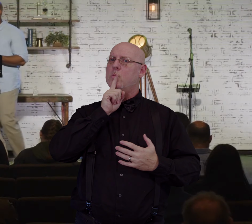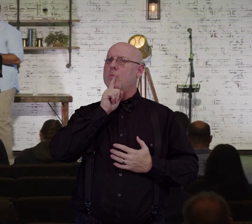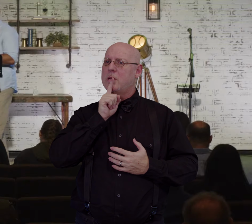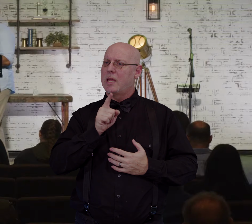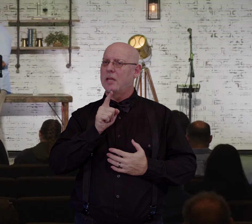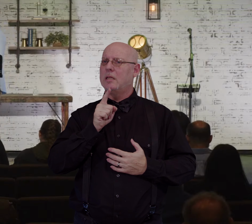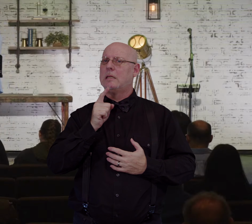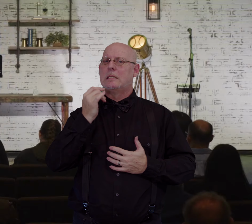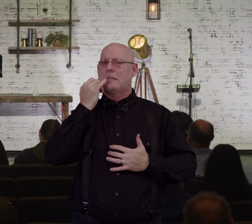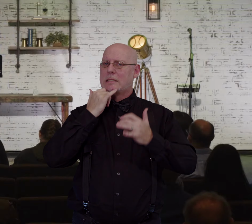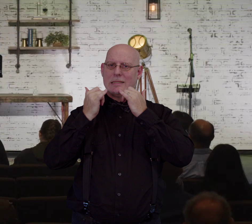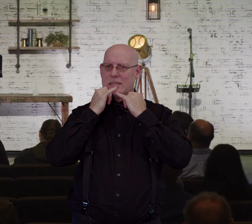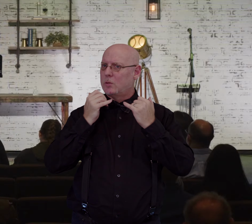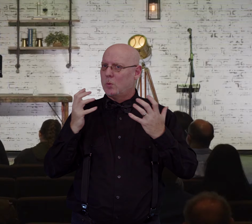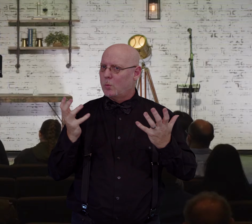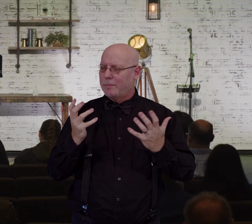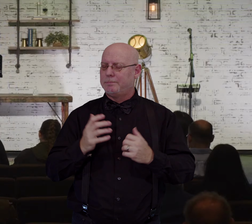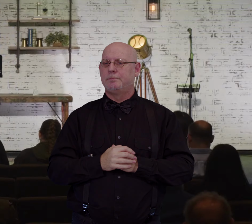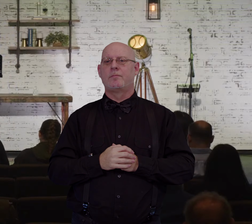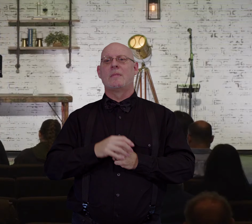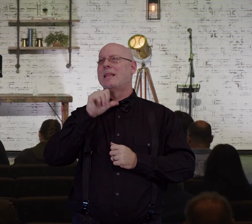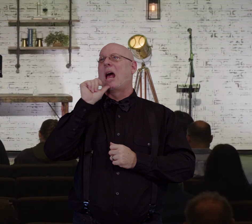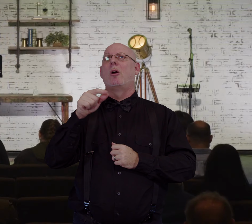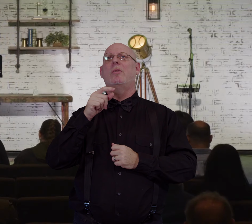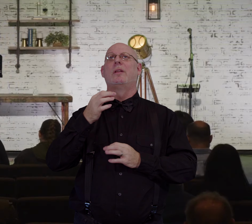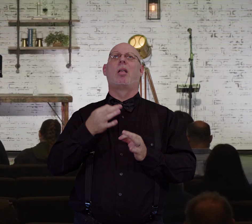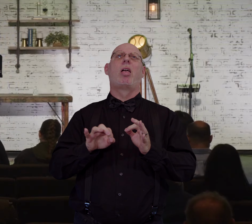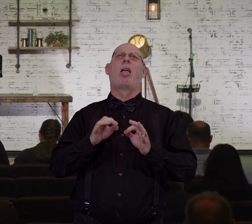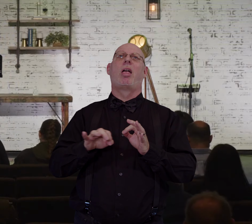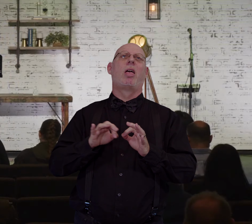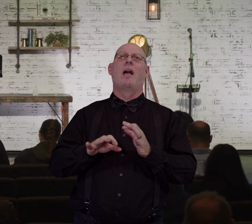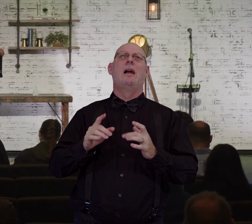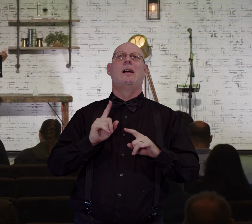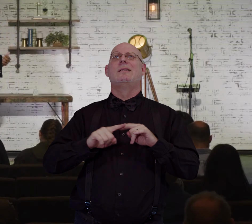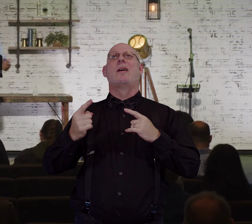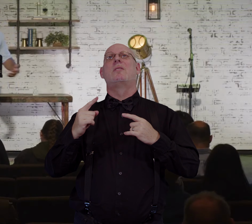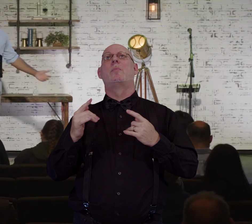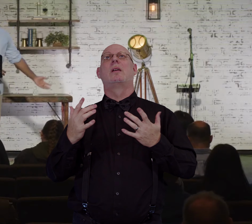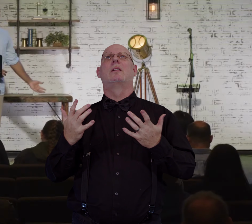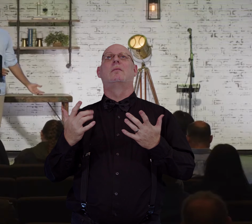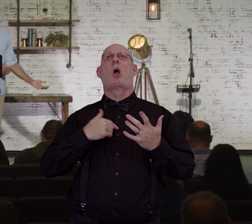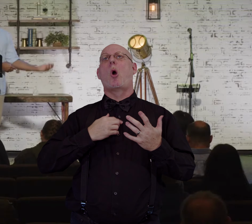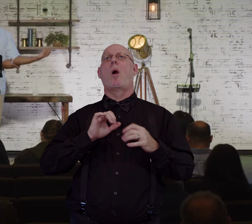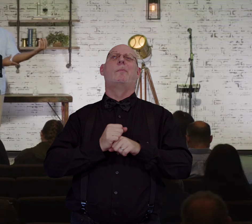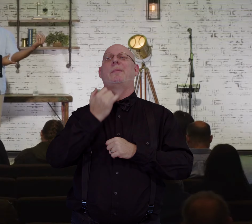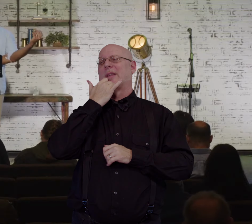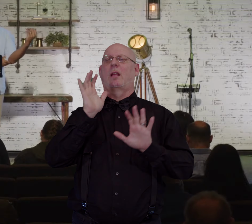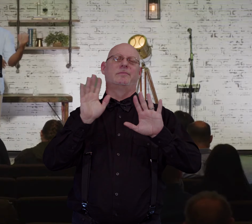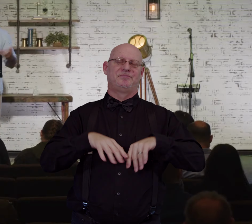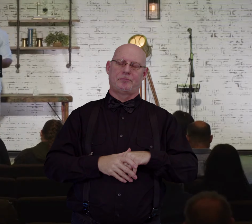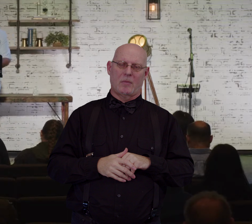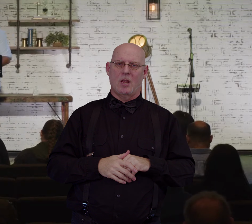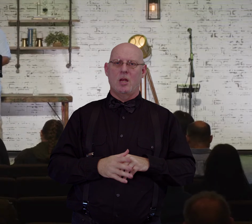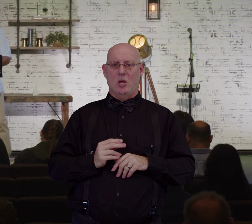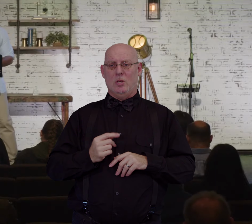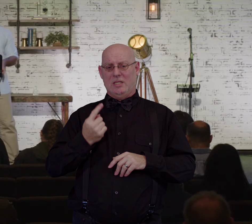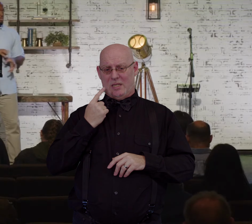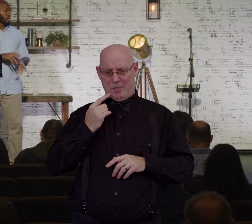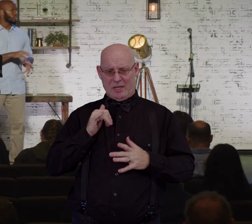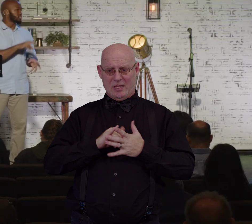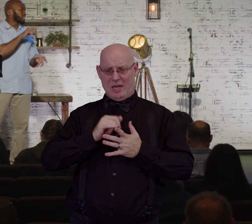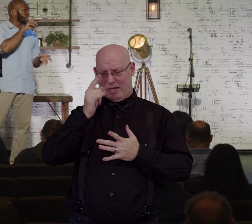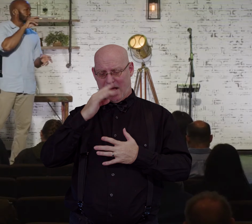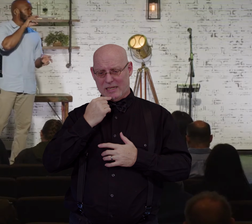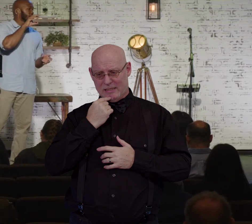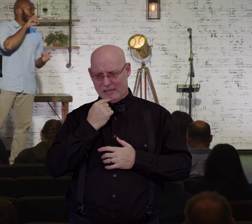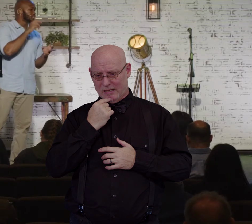reality of what sin is. That it's not just trivial, it's not just something that I just made a mistake, but it is something that God would